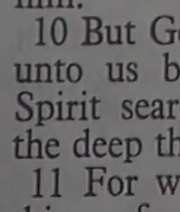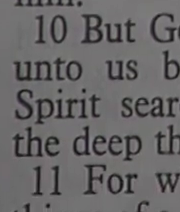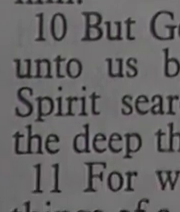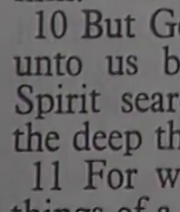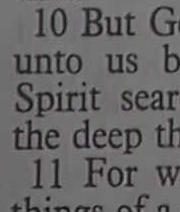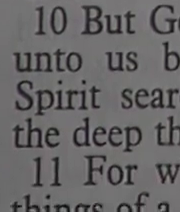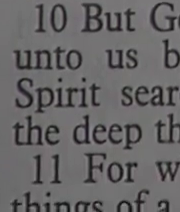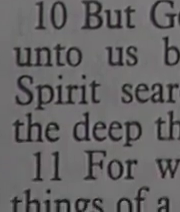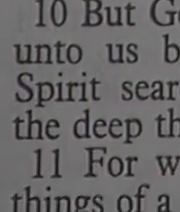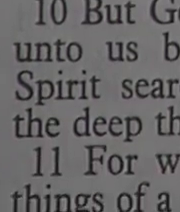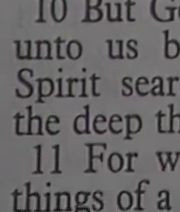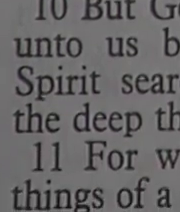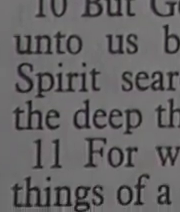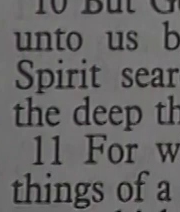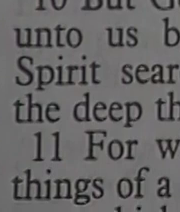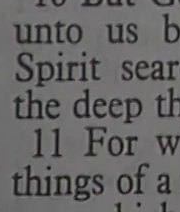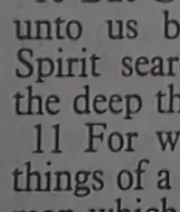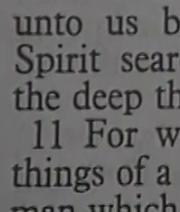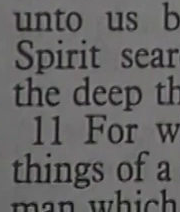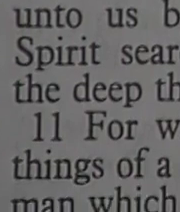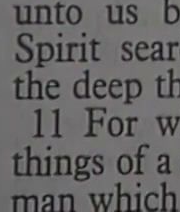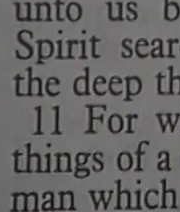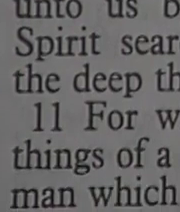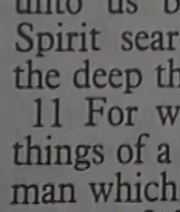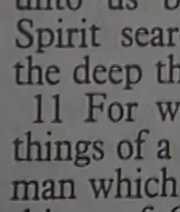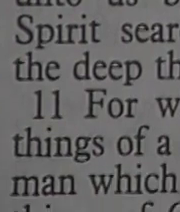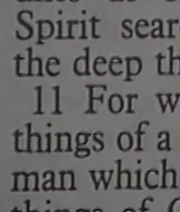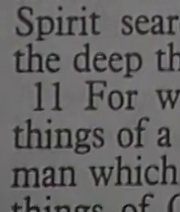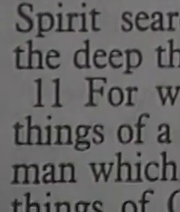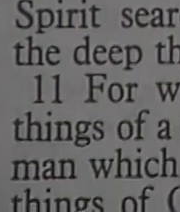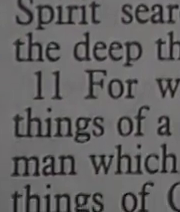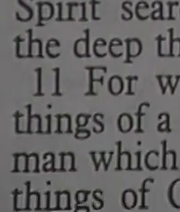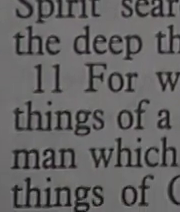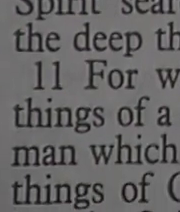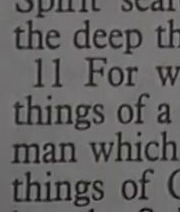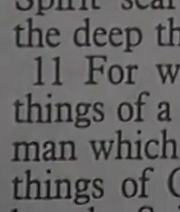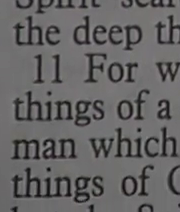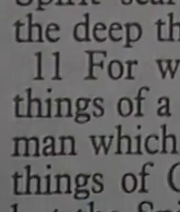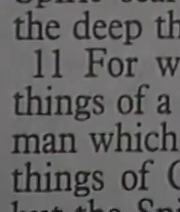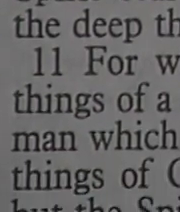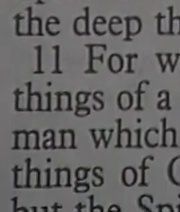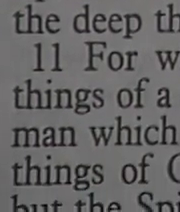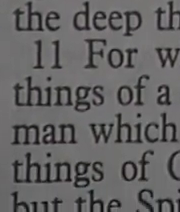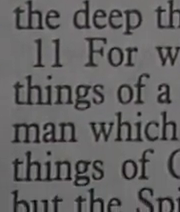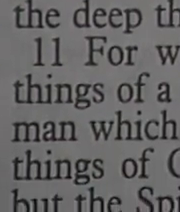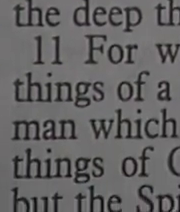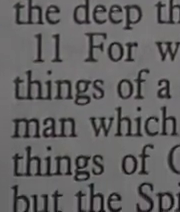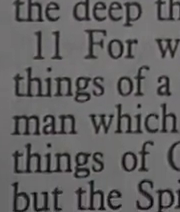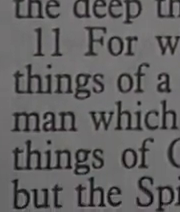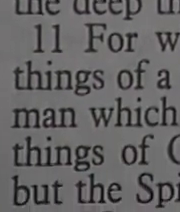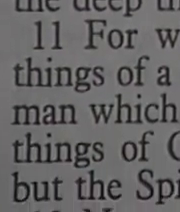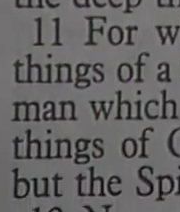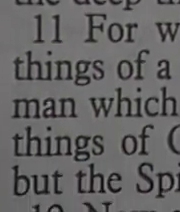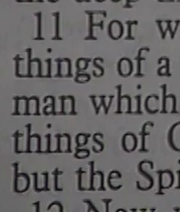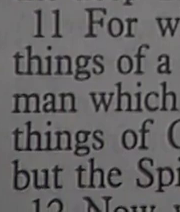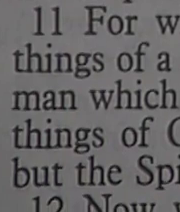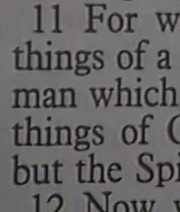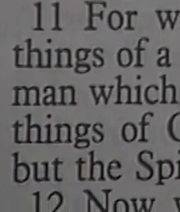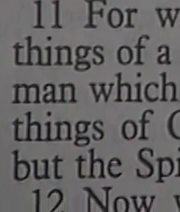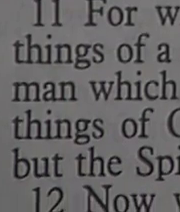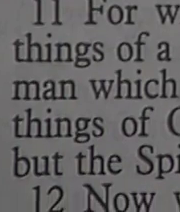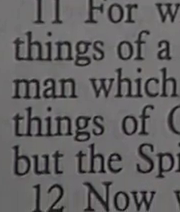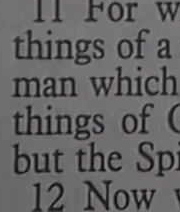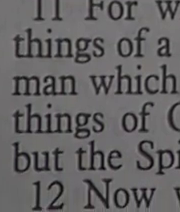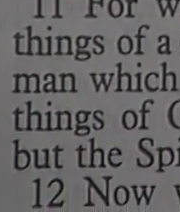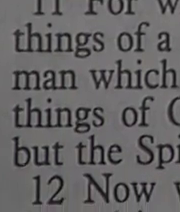heart of man the things which God hath prepared for them that love him. But God hath revealed them unto us by his